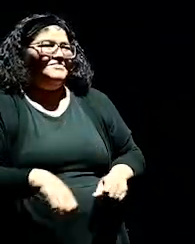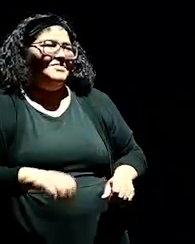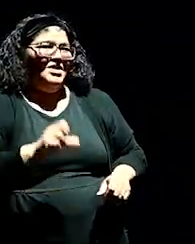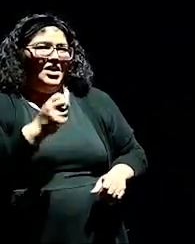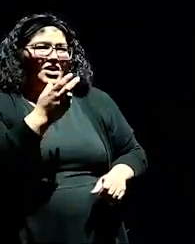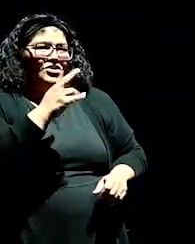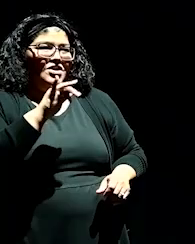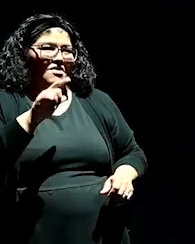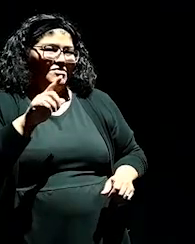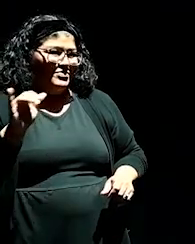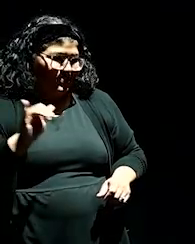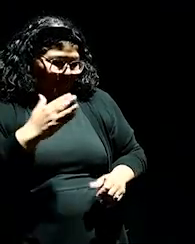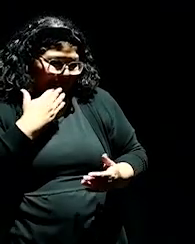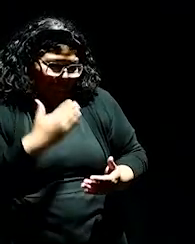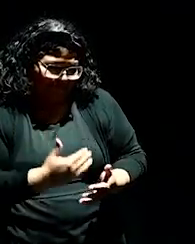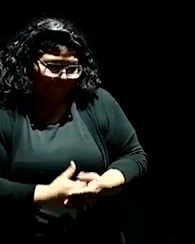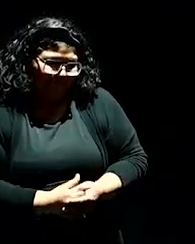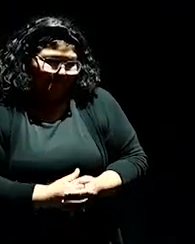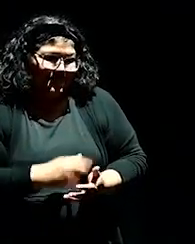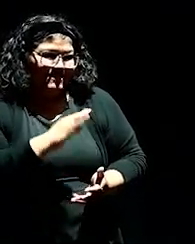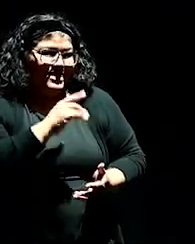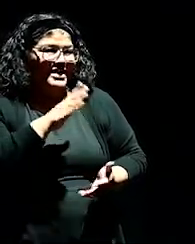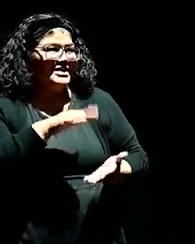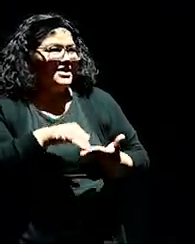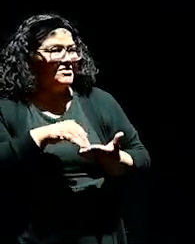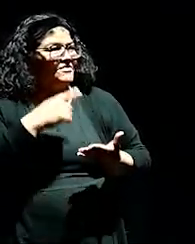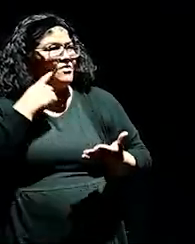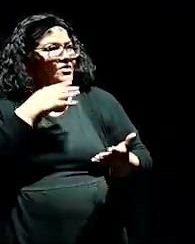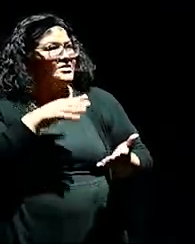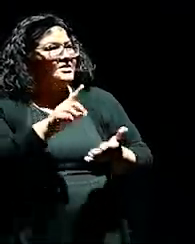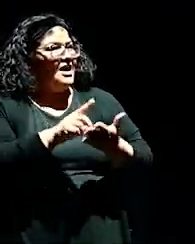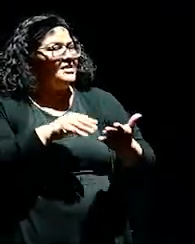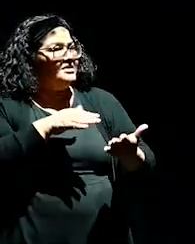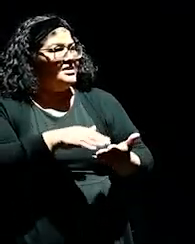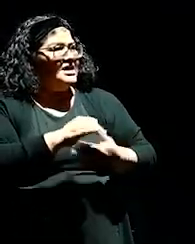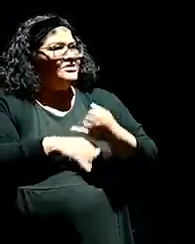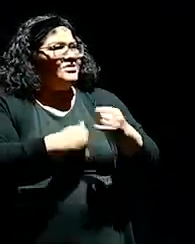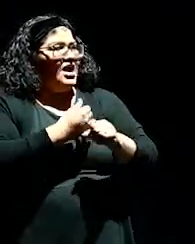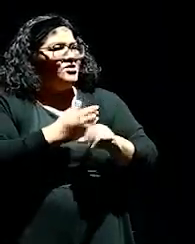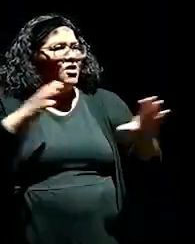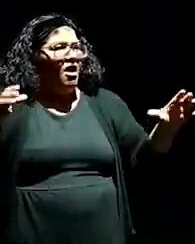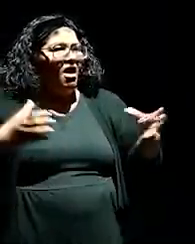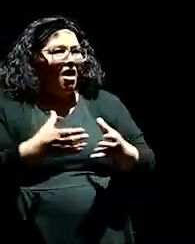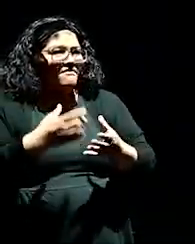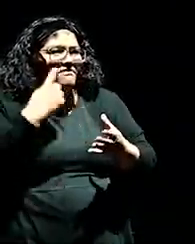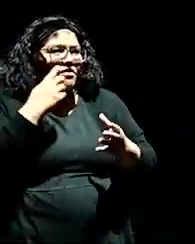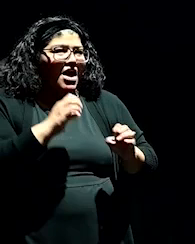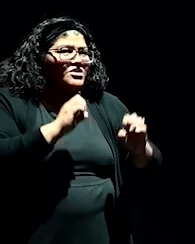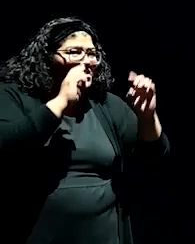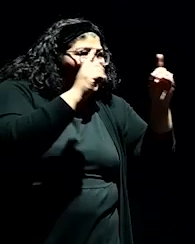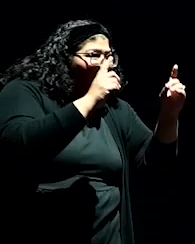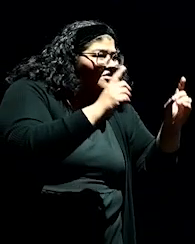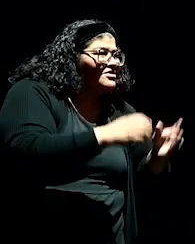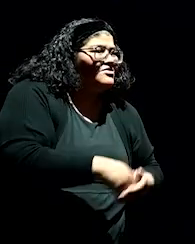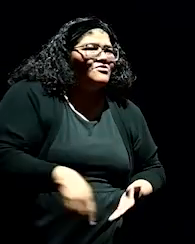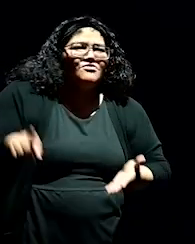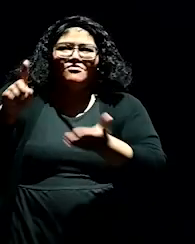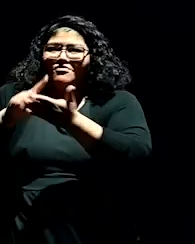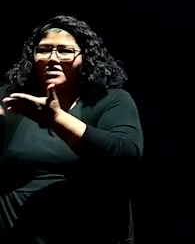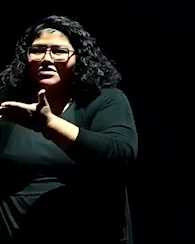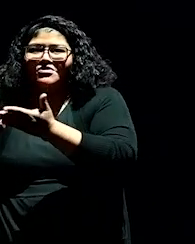Rochester Institute of Technology's Vignelli Center for Design Studies is an international hub for education,